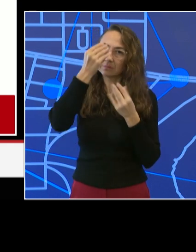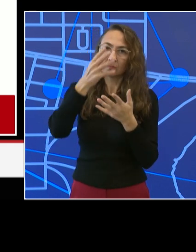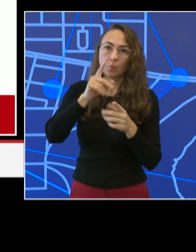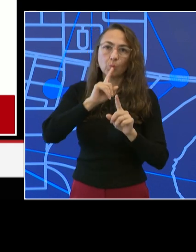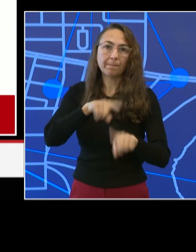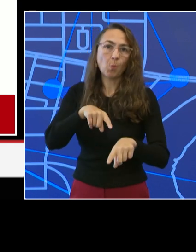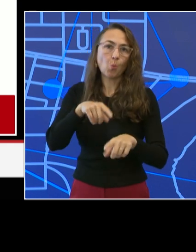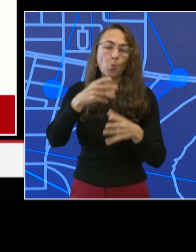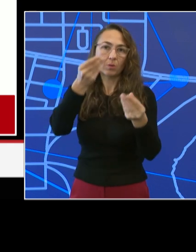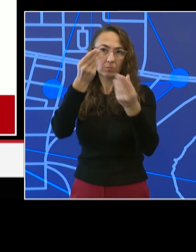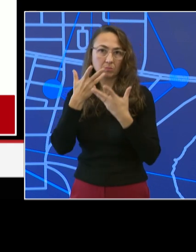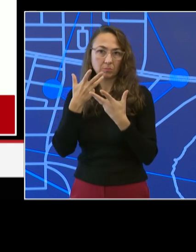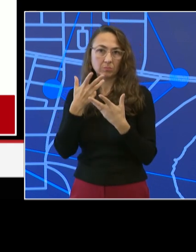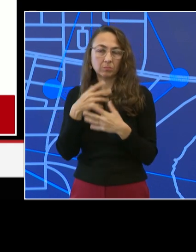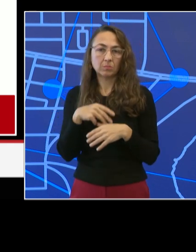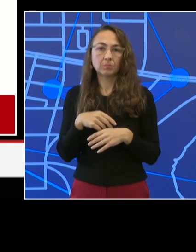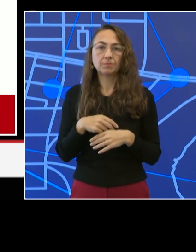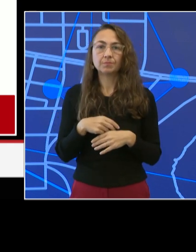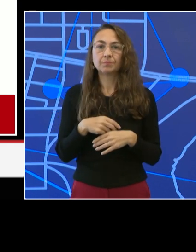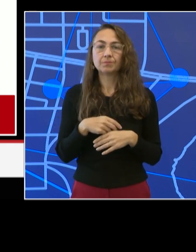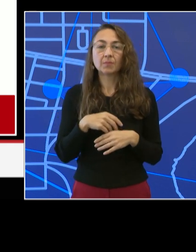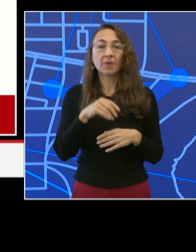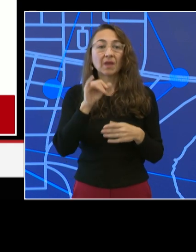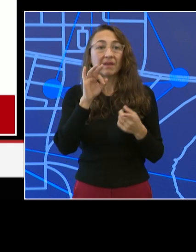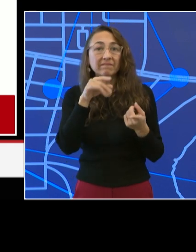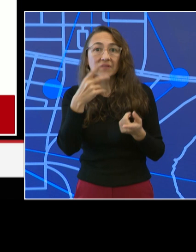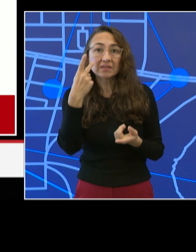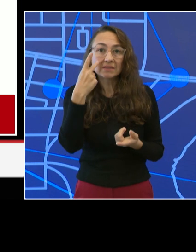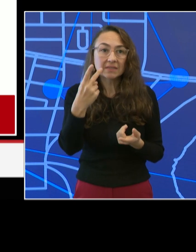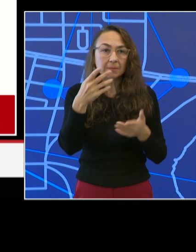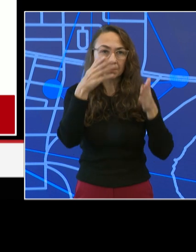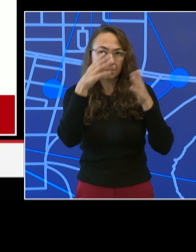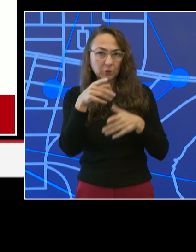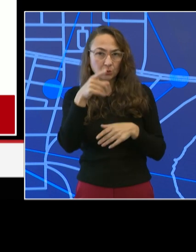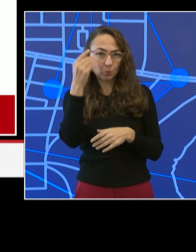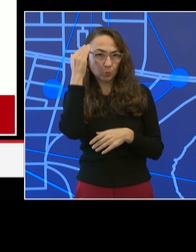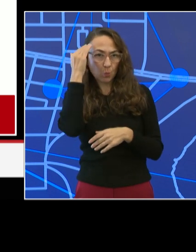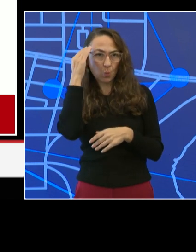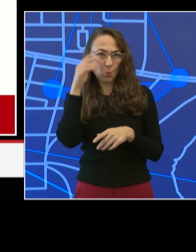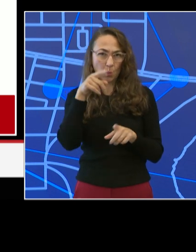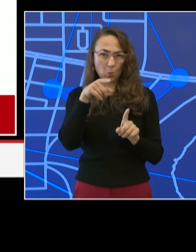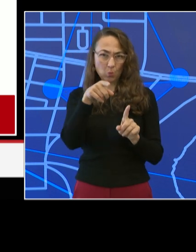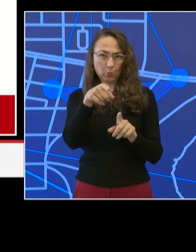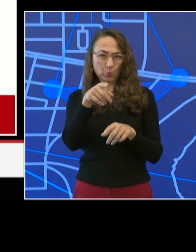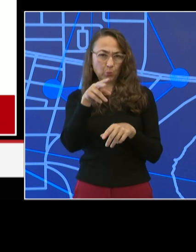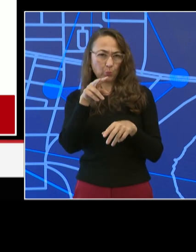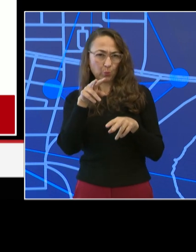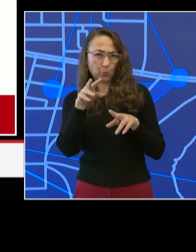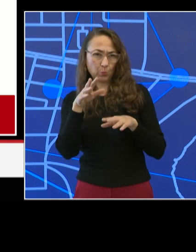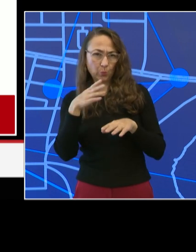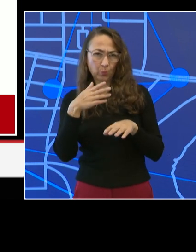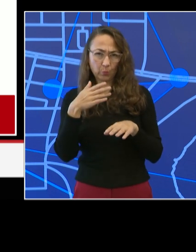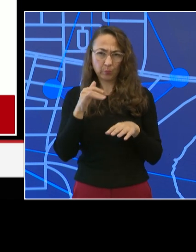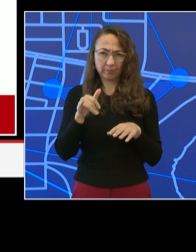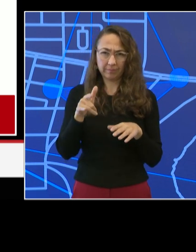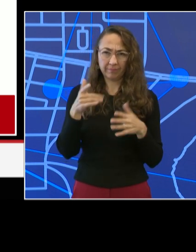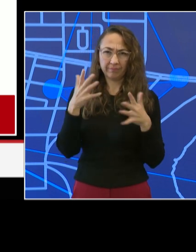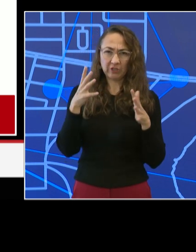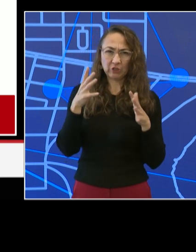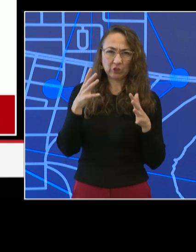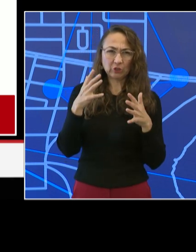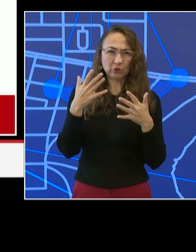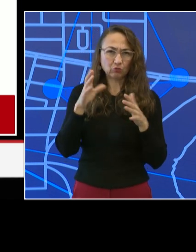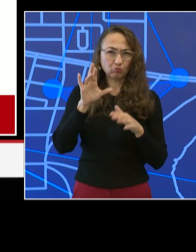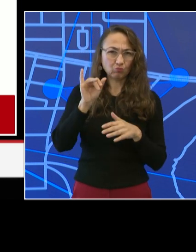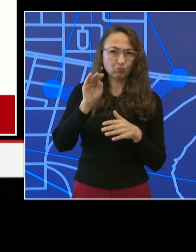people know has committed a violent offense or otherwise back in community was eroding trust that they would be kept safe, those who help us.